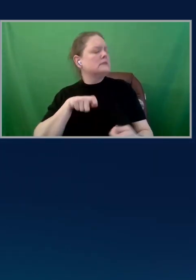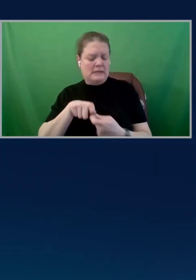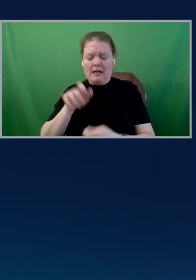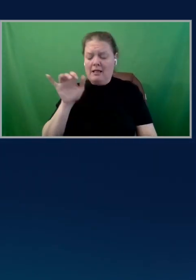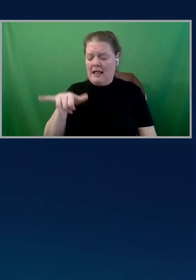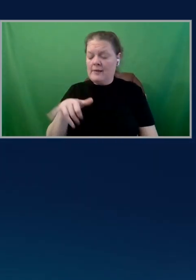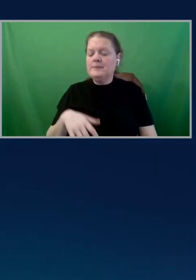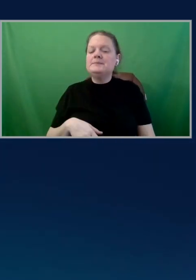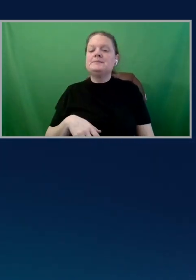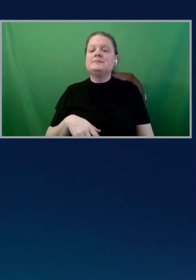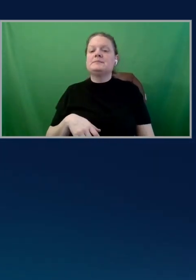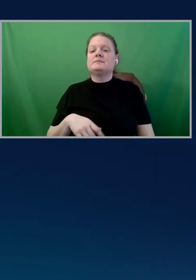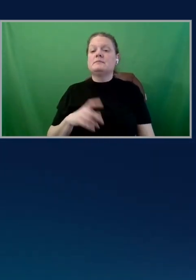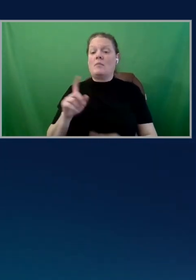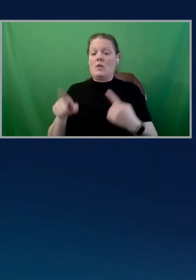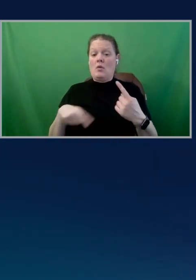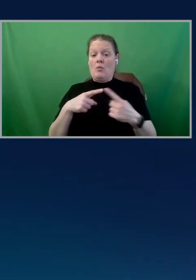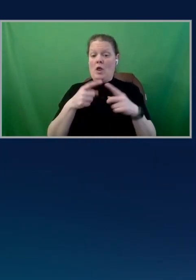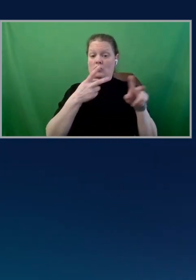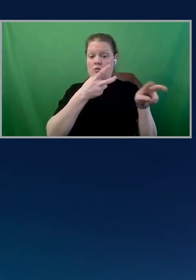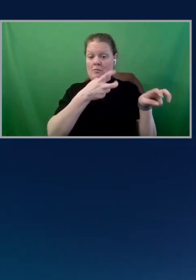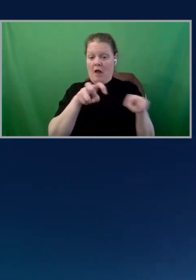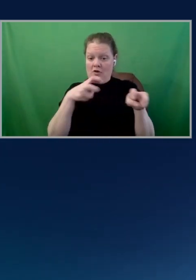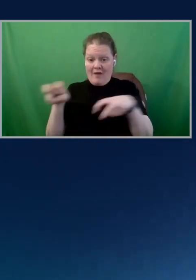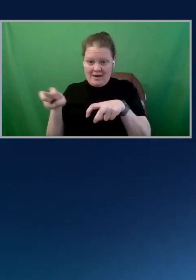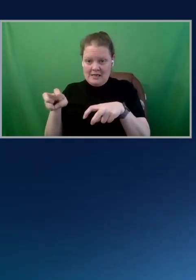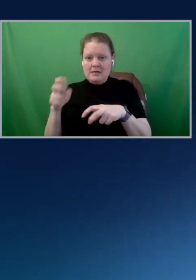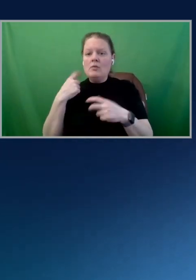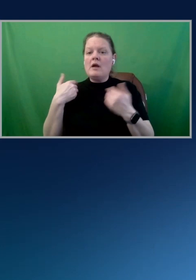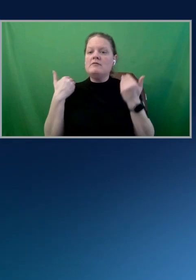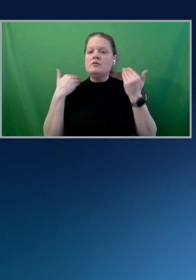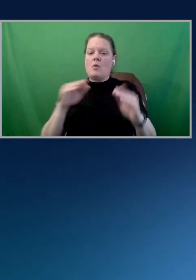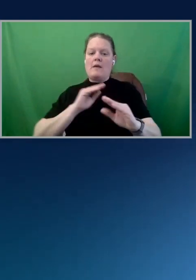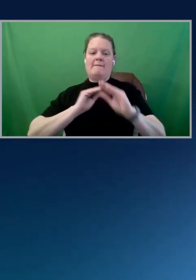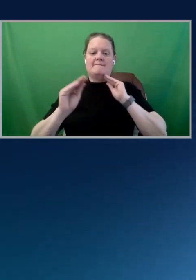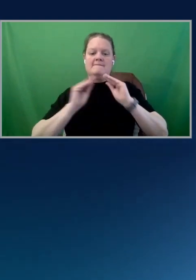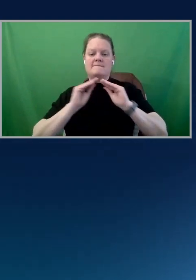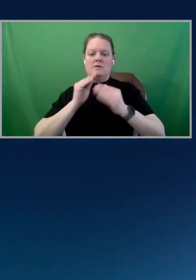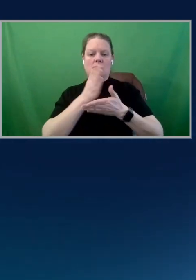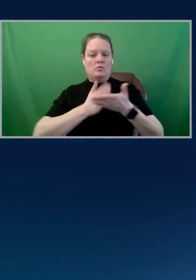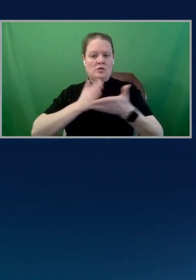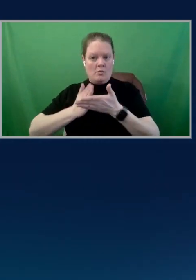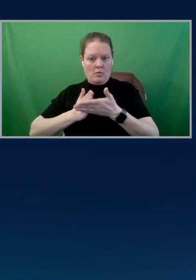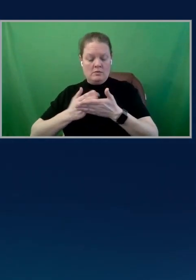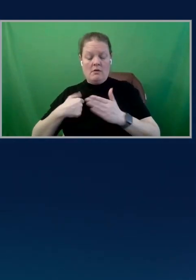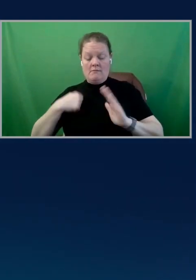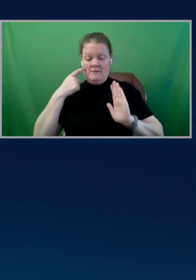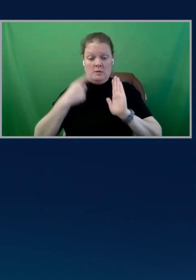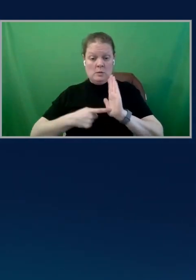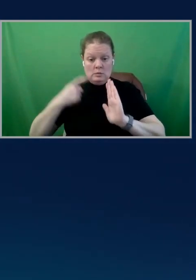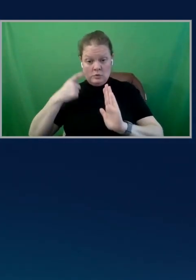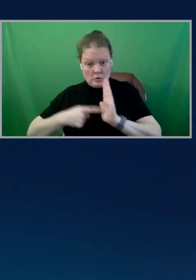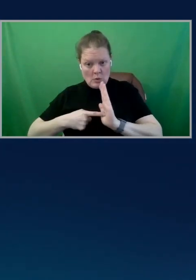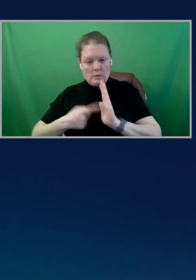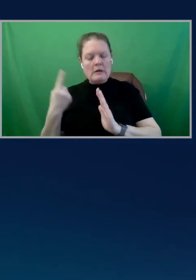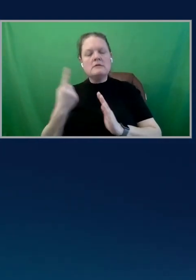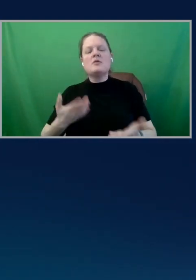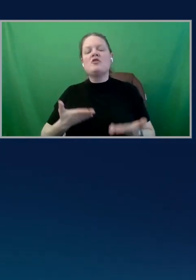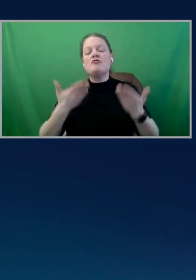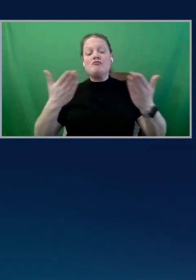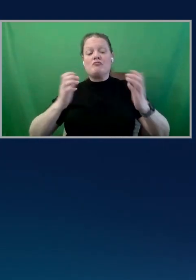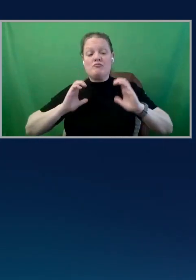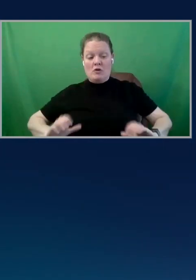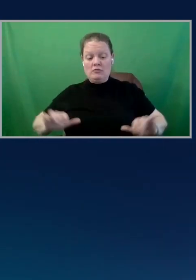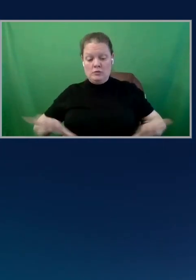then when you're migrating, we have to go ahead and fix those components. What I have noticed, and then this is something I recommend customers should do it, use